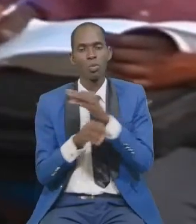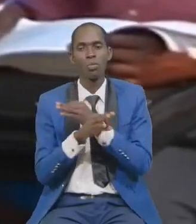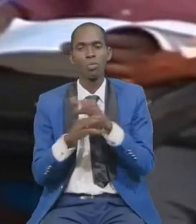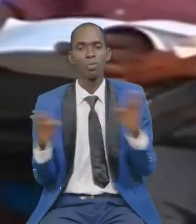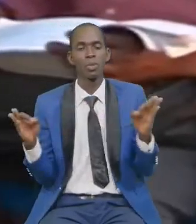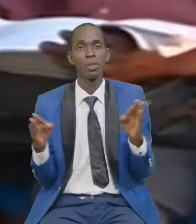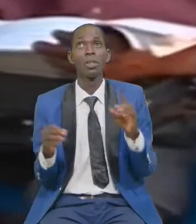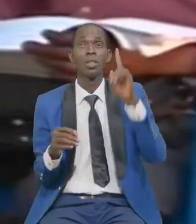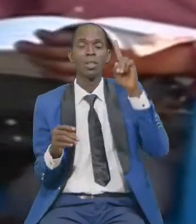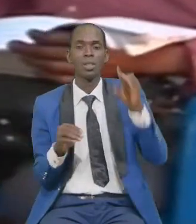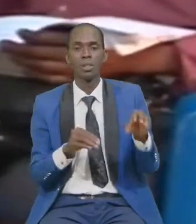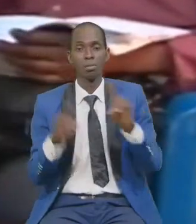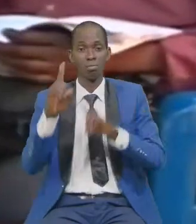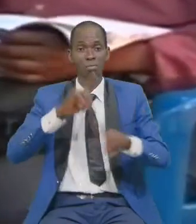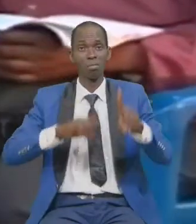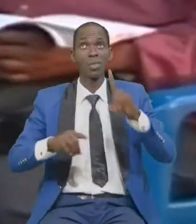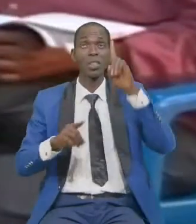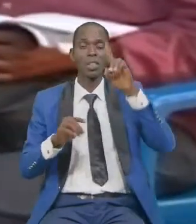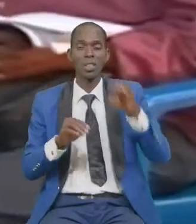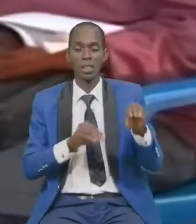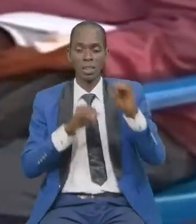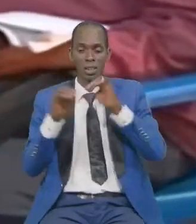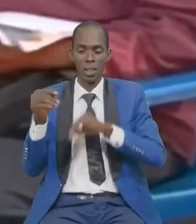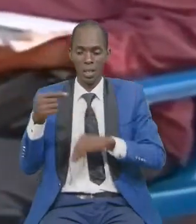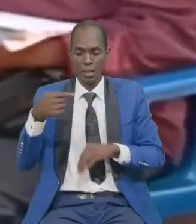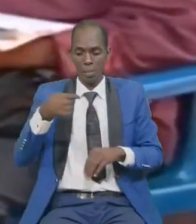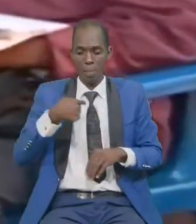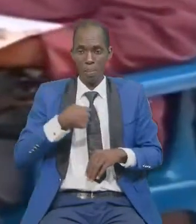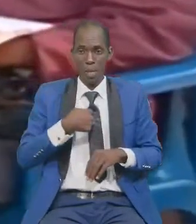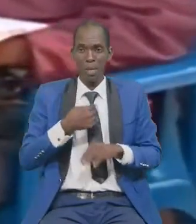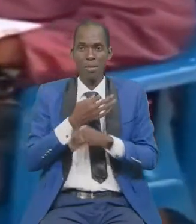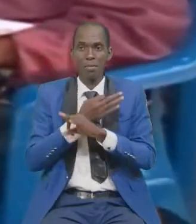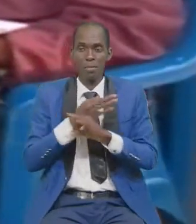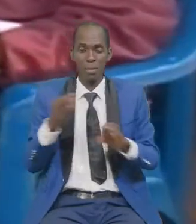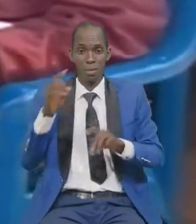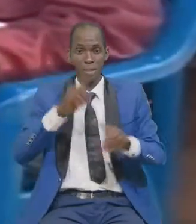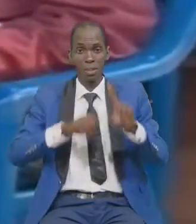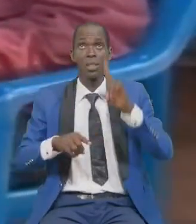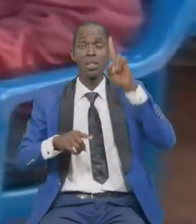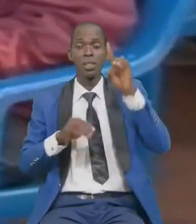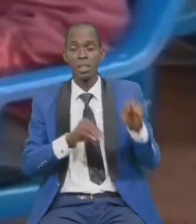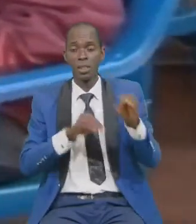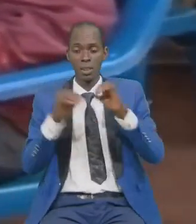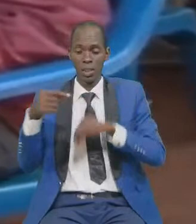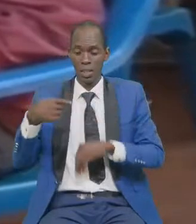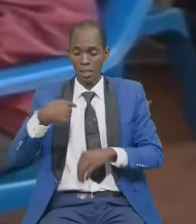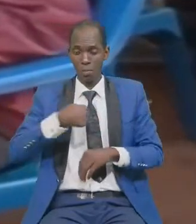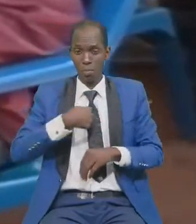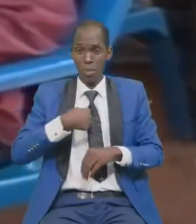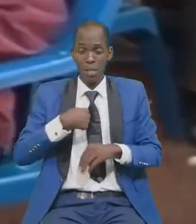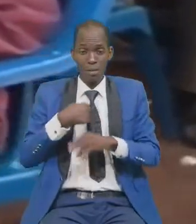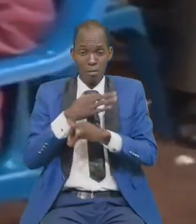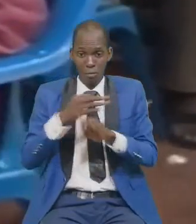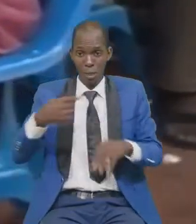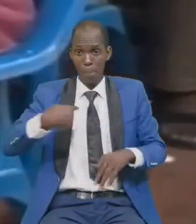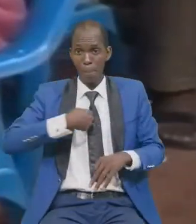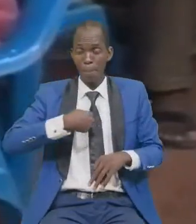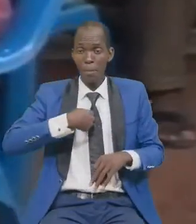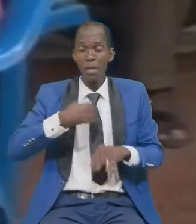sets me free. Me. It sets me free. I said it sets me